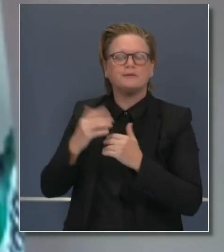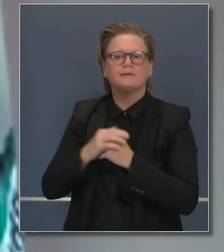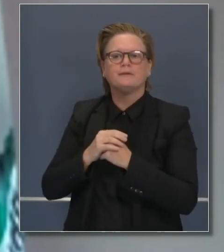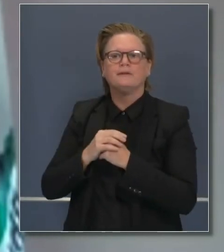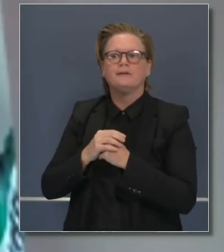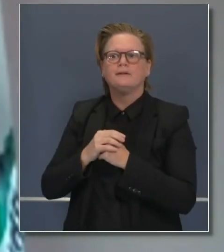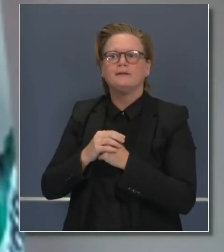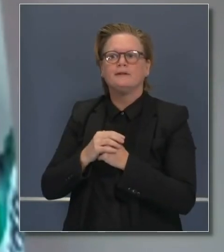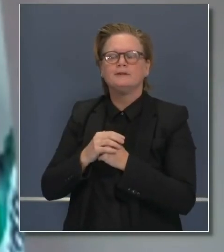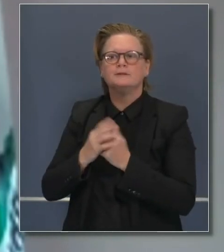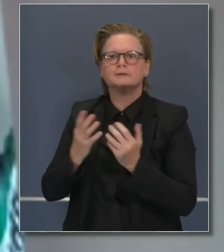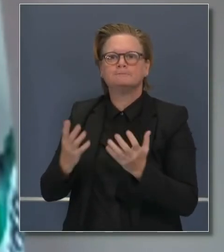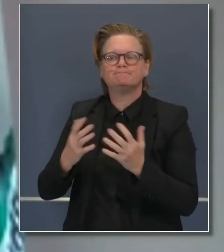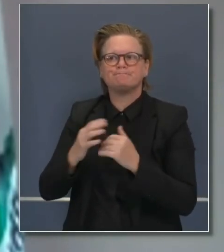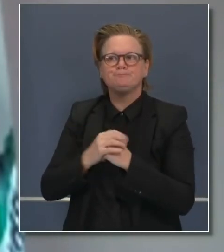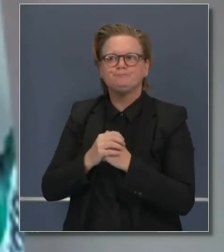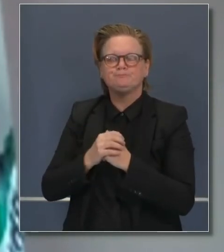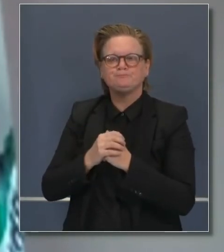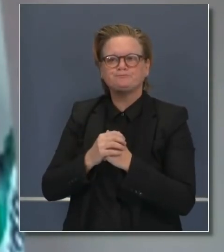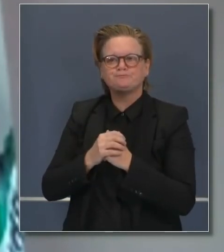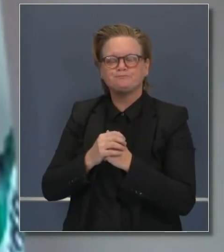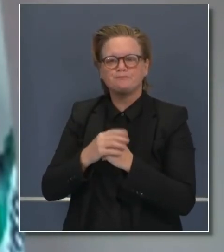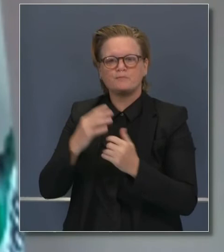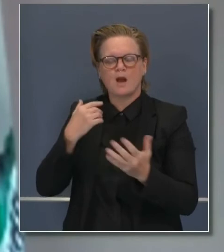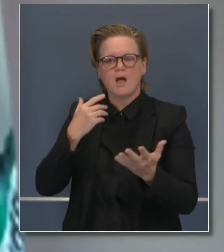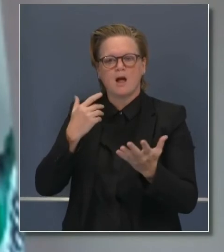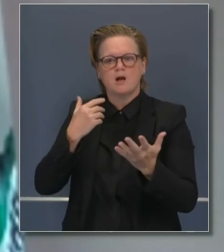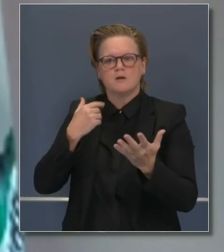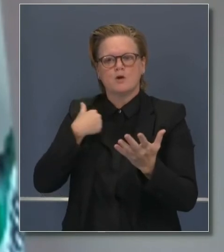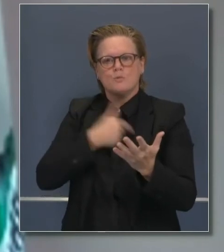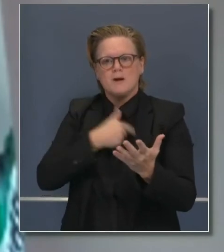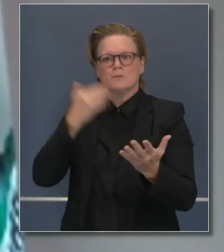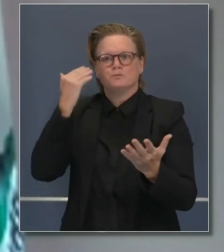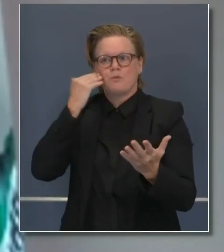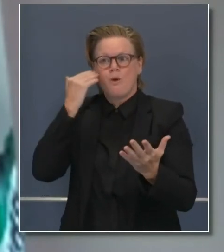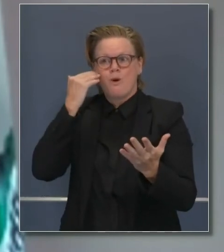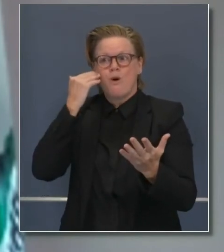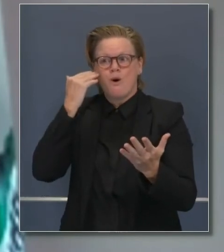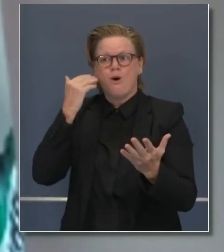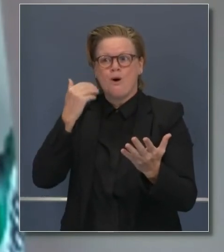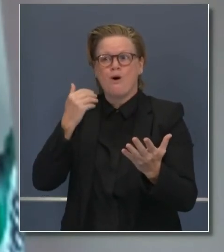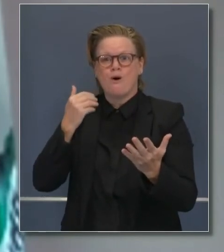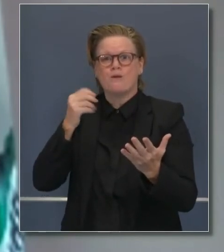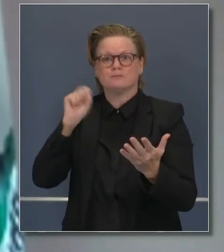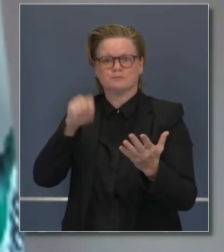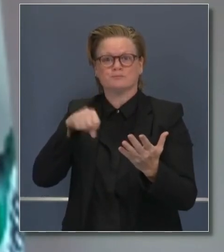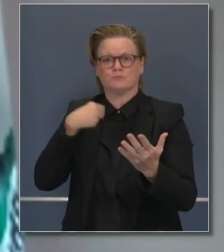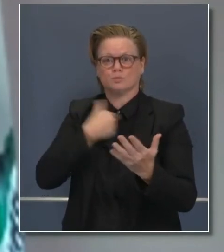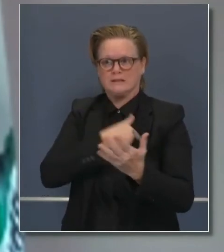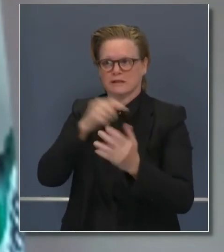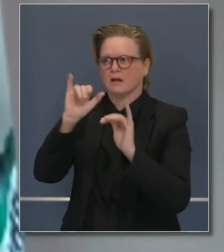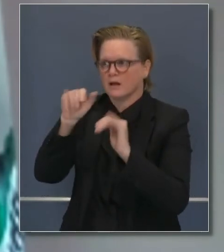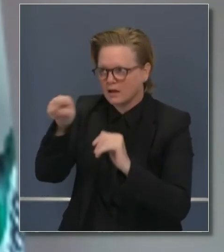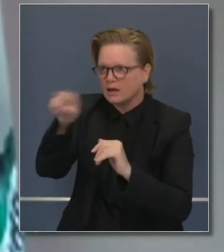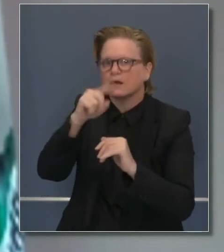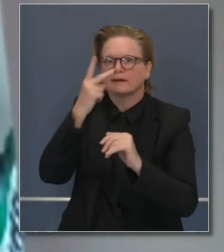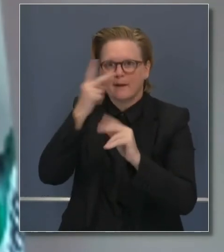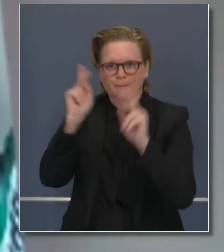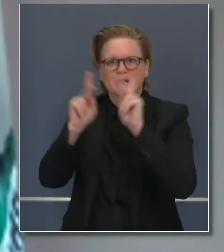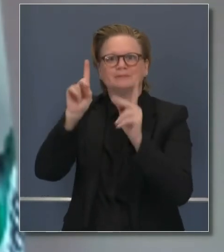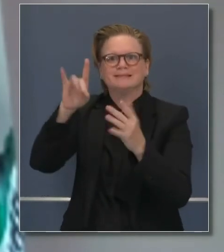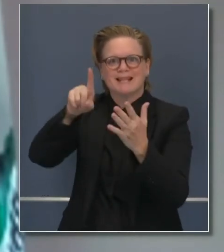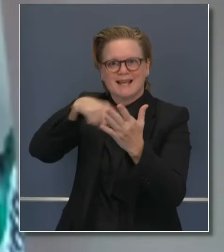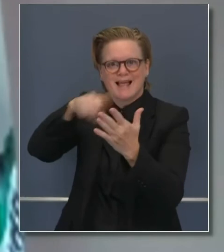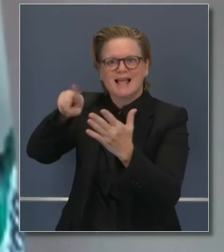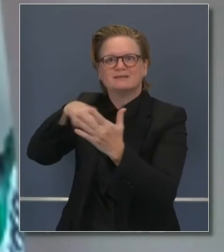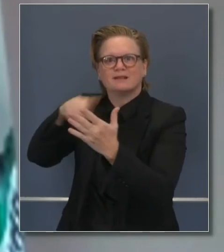know, though, that many people did modify their plans, decide not to travel far because of the advisory. And just